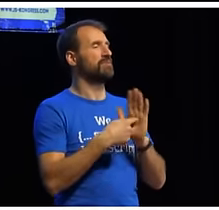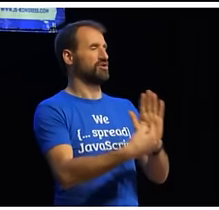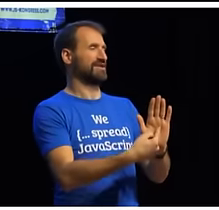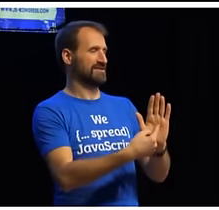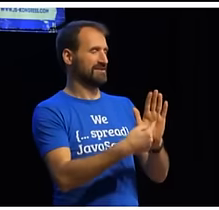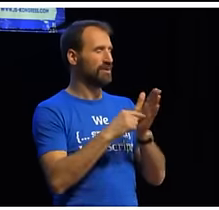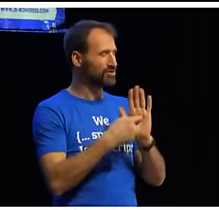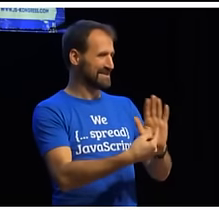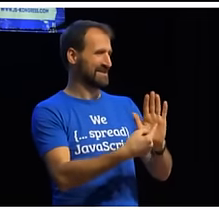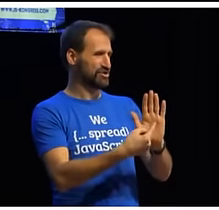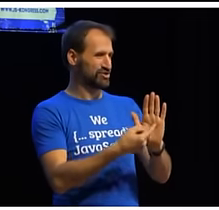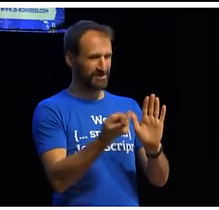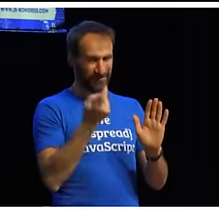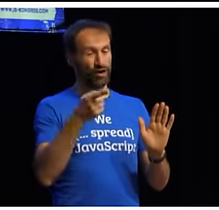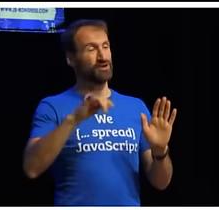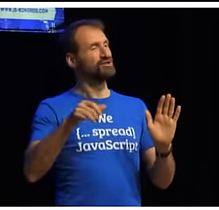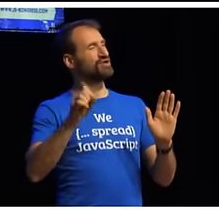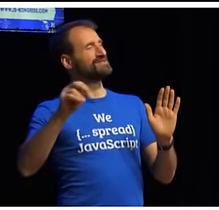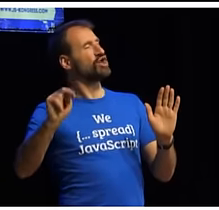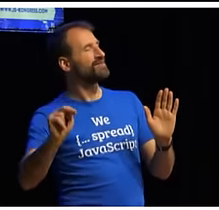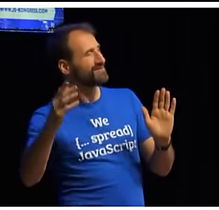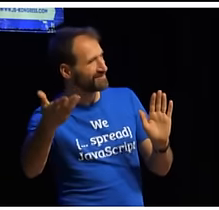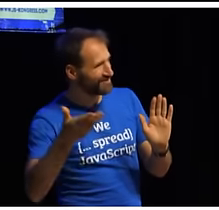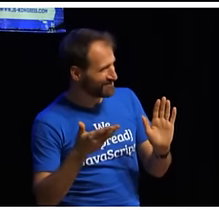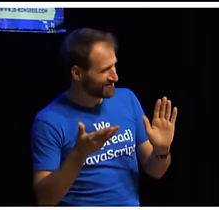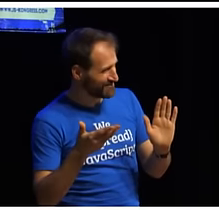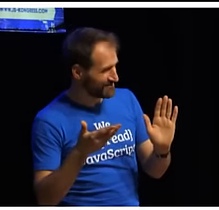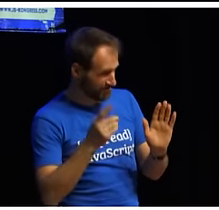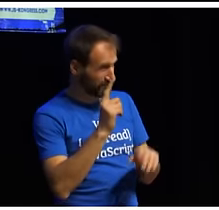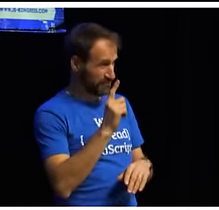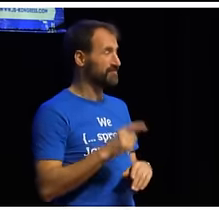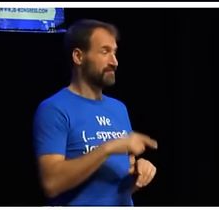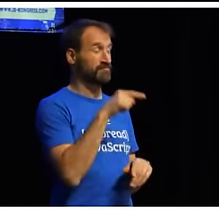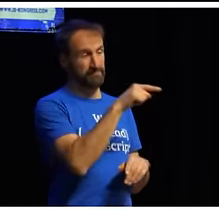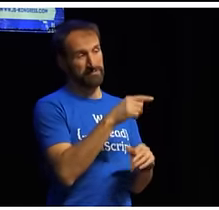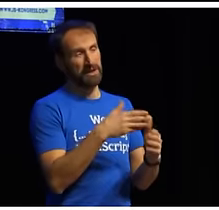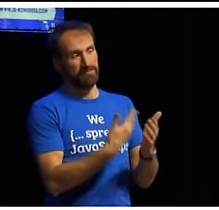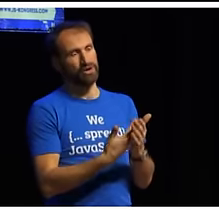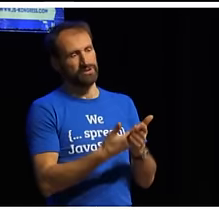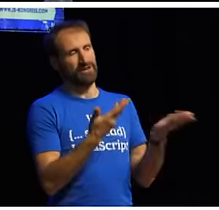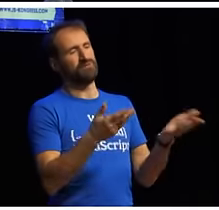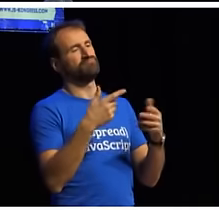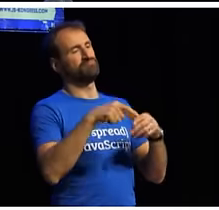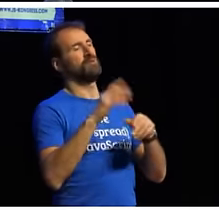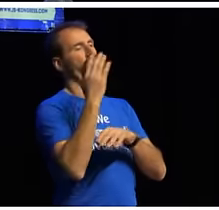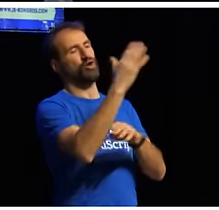from the server. So with that, our example works in the browser.